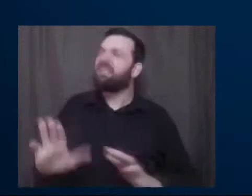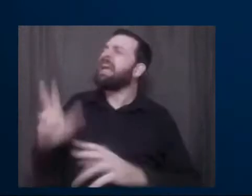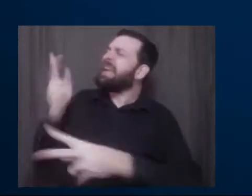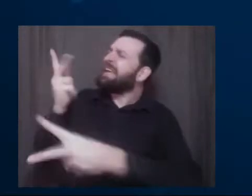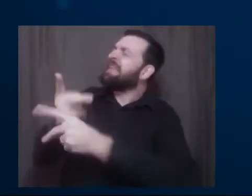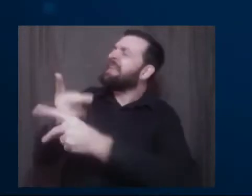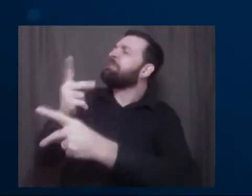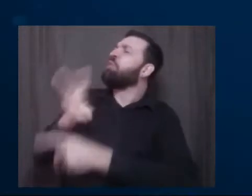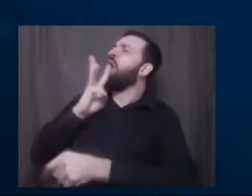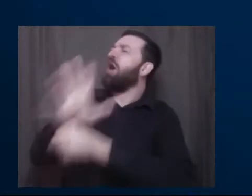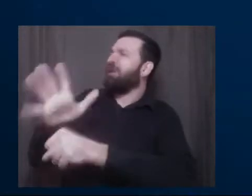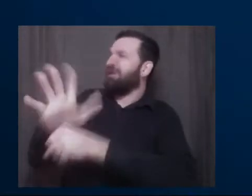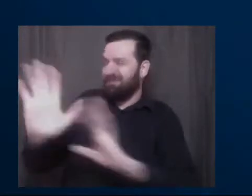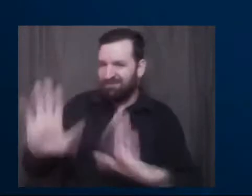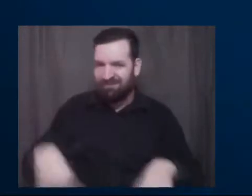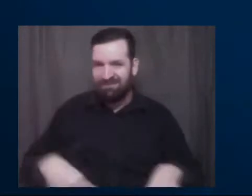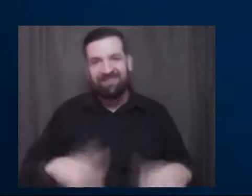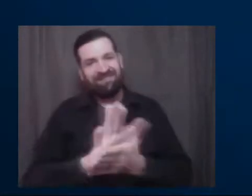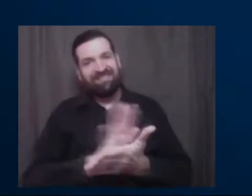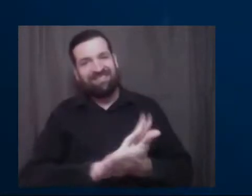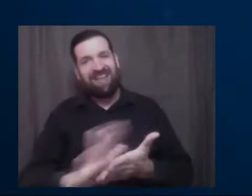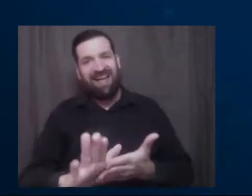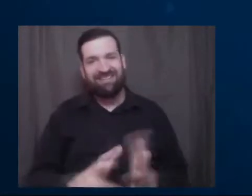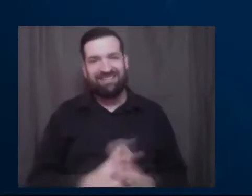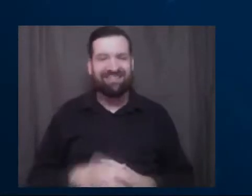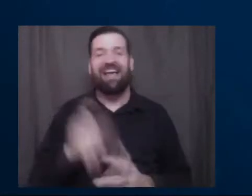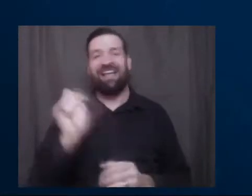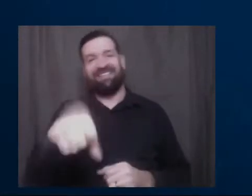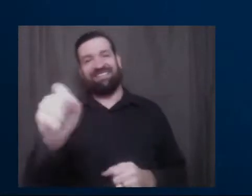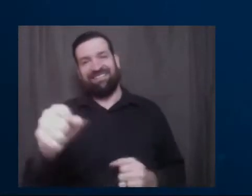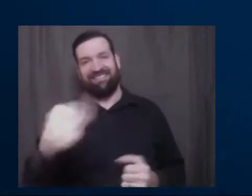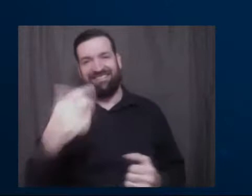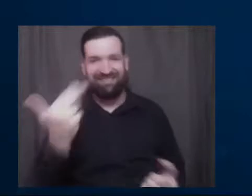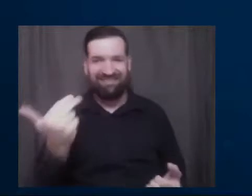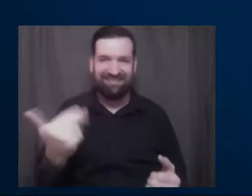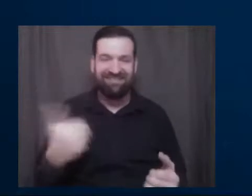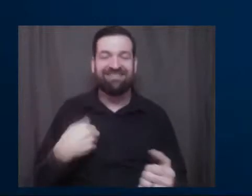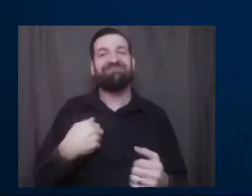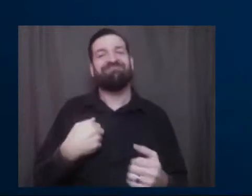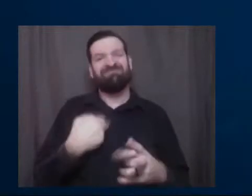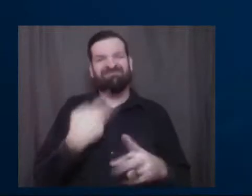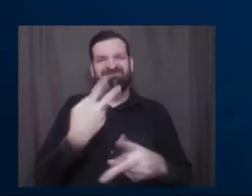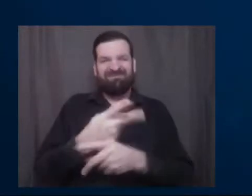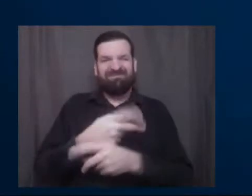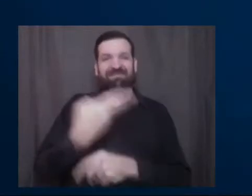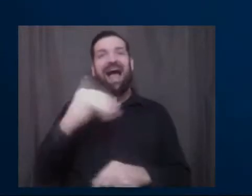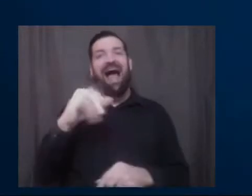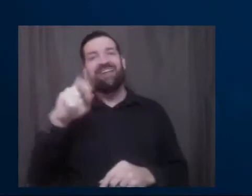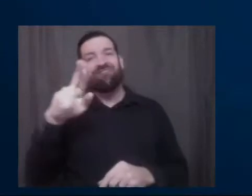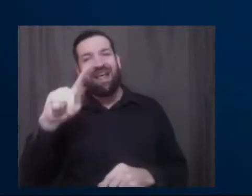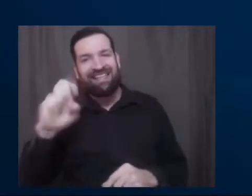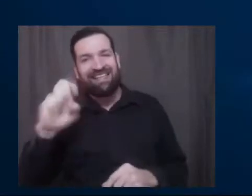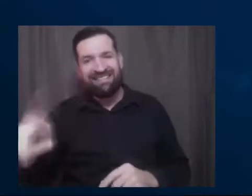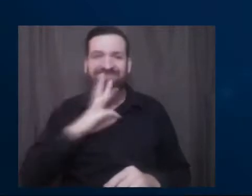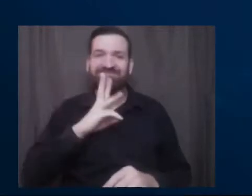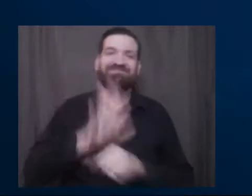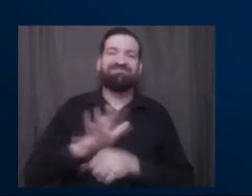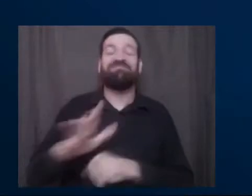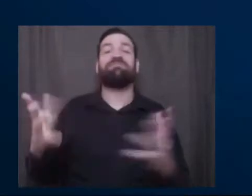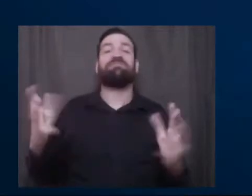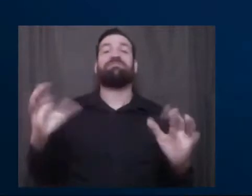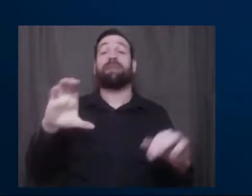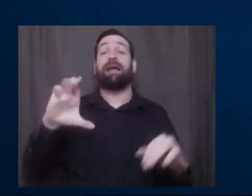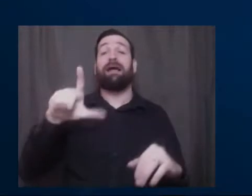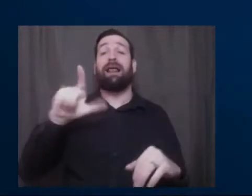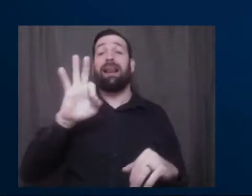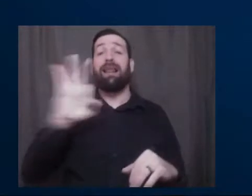here, so it's really nice. Yes, plenty hydrated. So anyway, I just wanted you to see, yes, people are starting to get, Cliff, who's behind the camera,